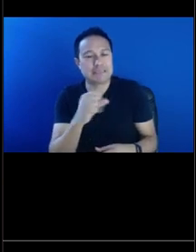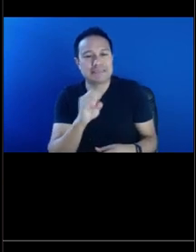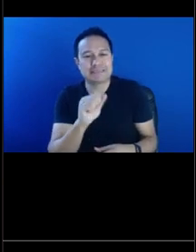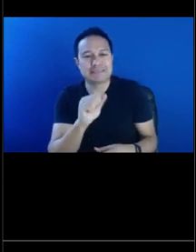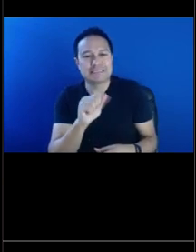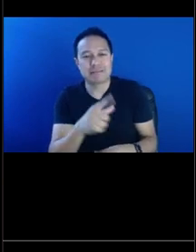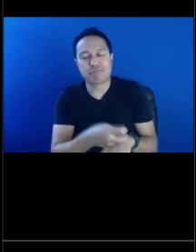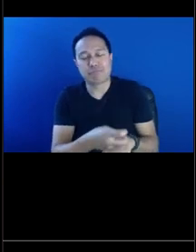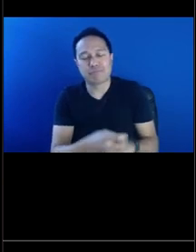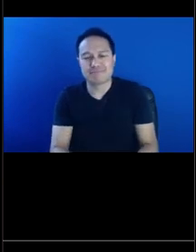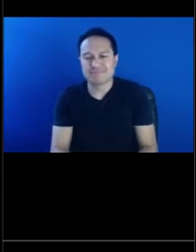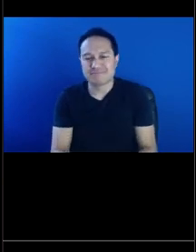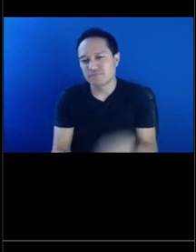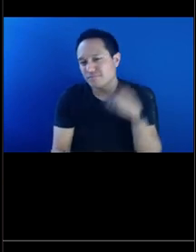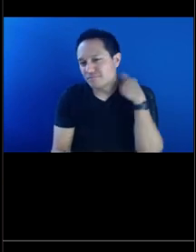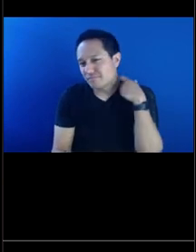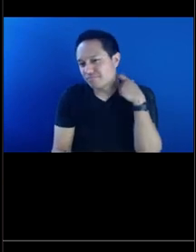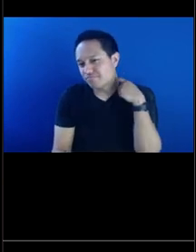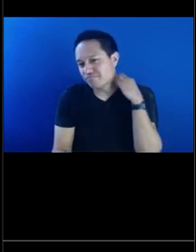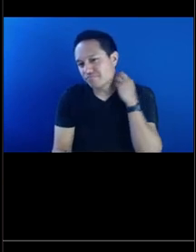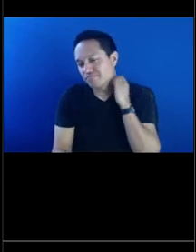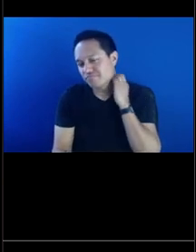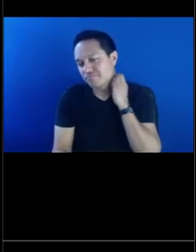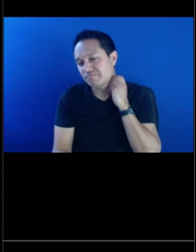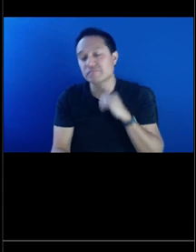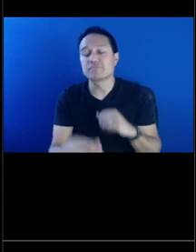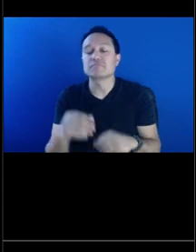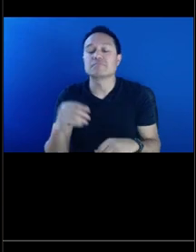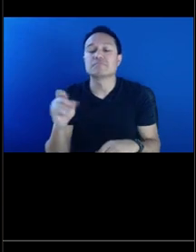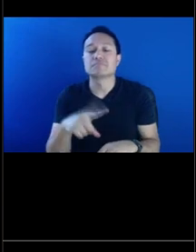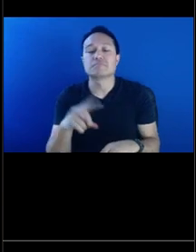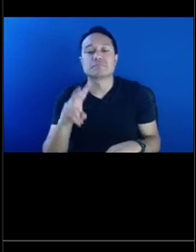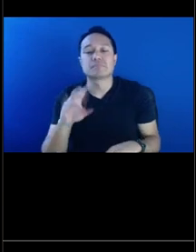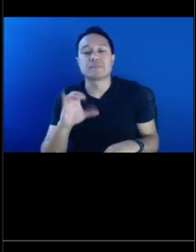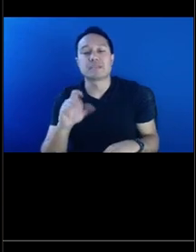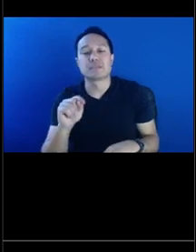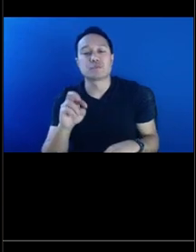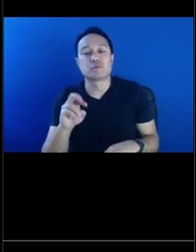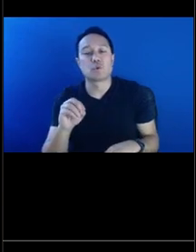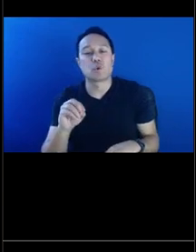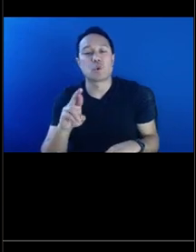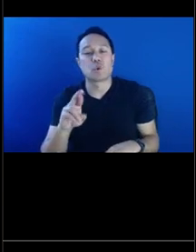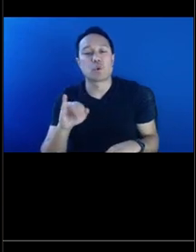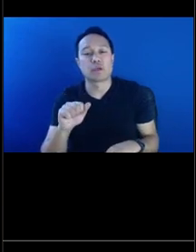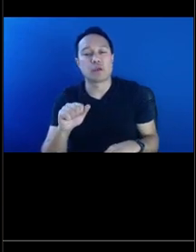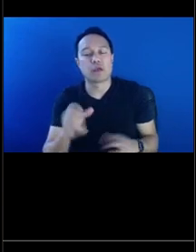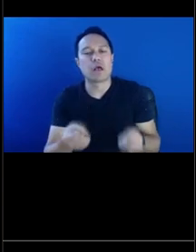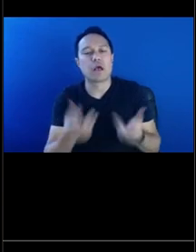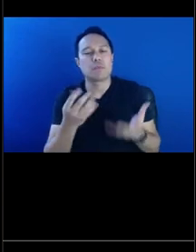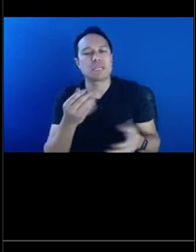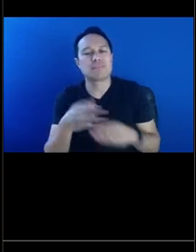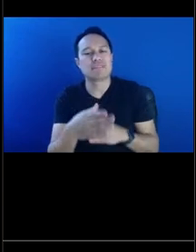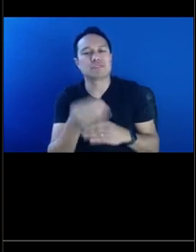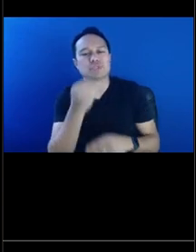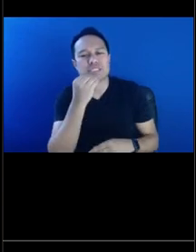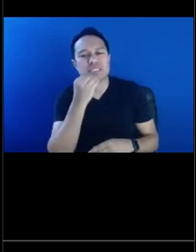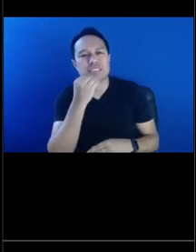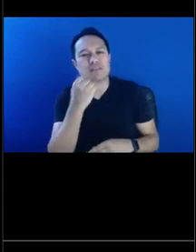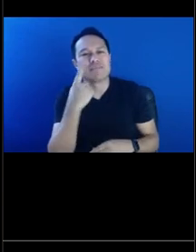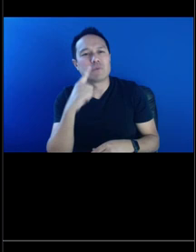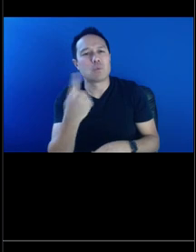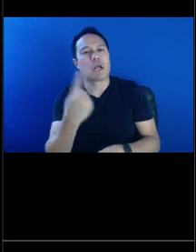All right. A really quick question from Victoria. How many fish do they eat in a day? And a lot of people ask, what's their favorite fish to